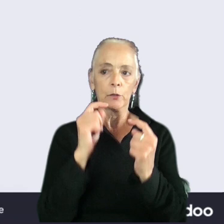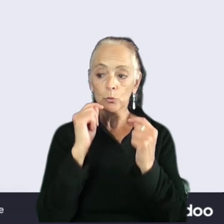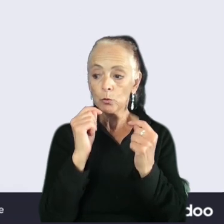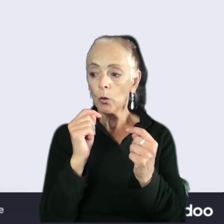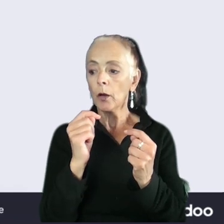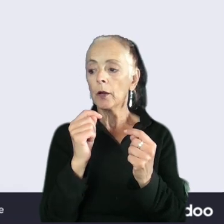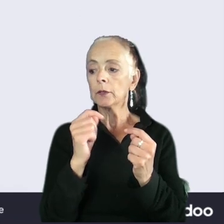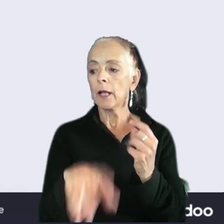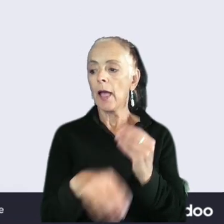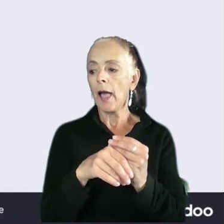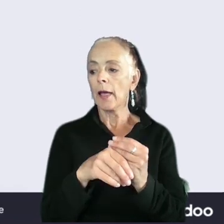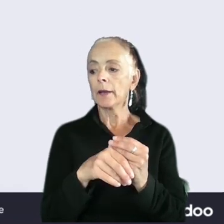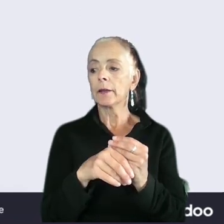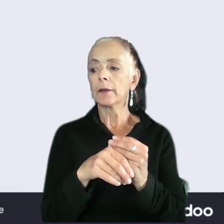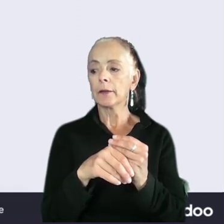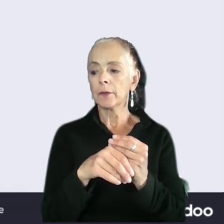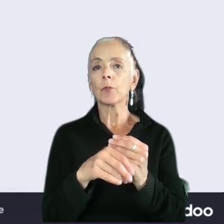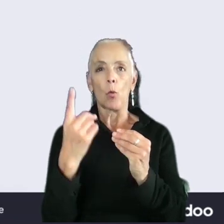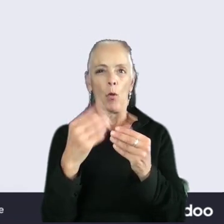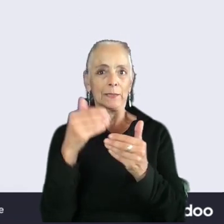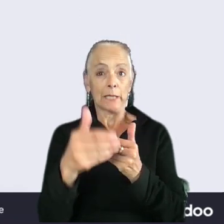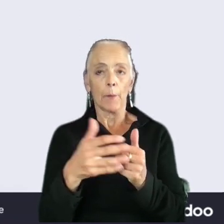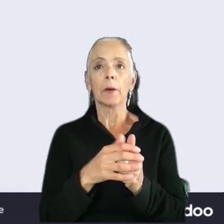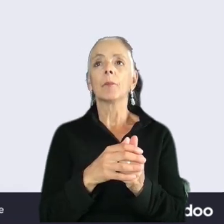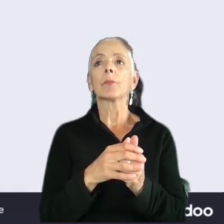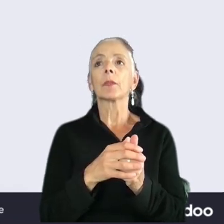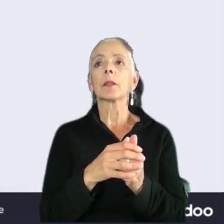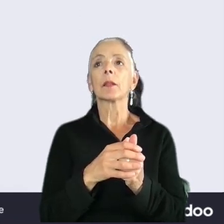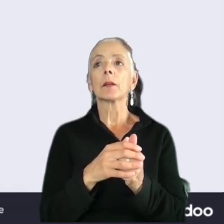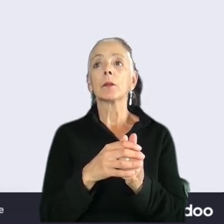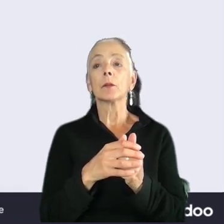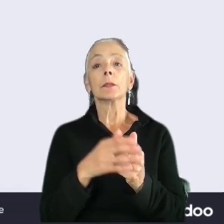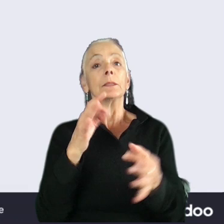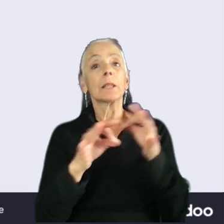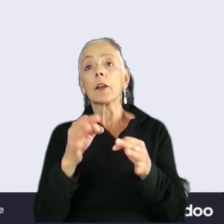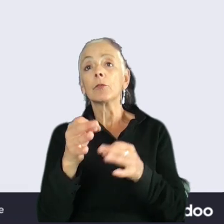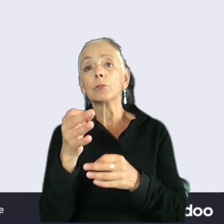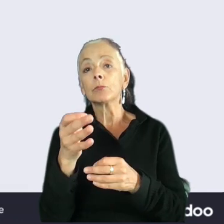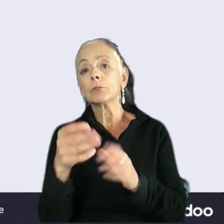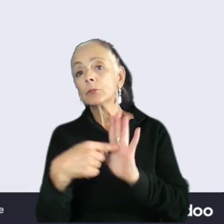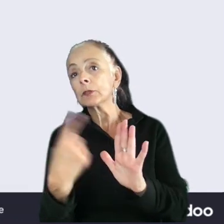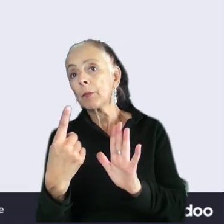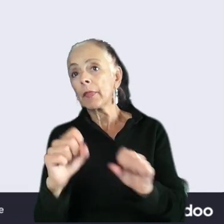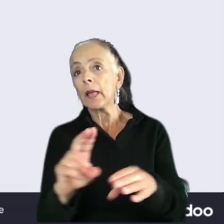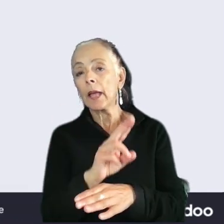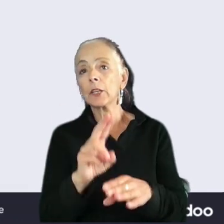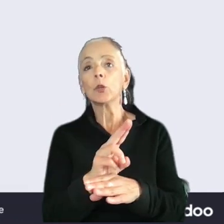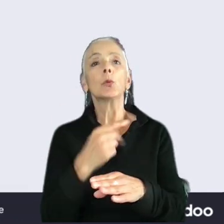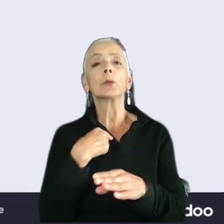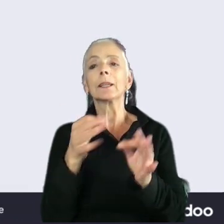added a step where instead of presenting it as something that the player can use, I clearly state this as